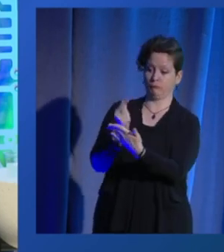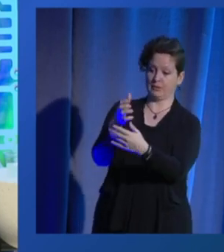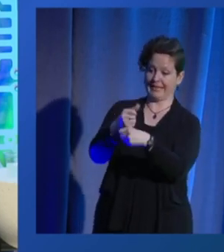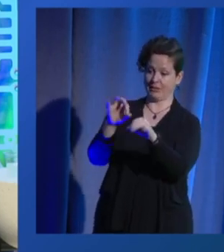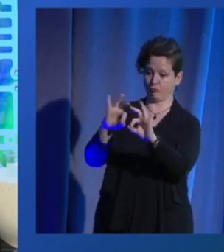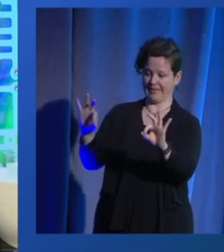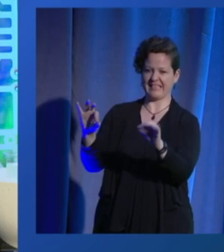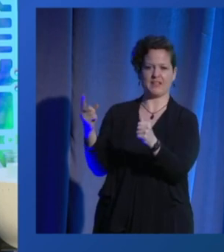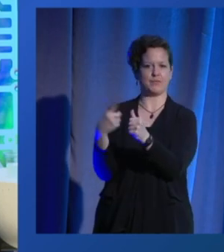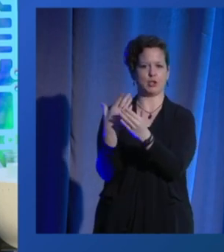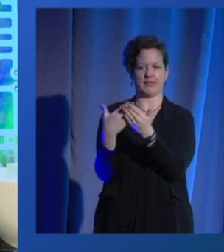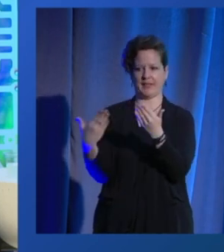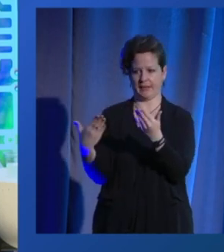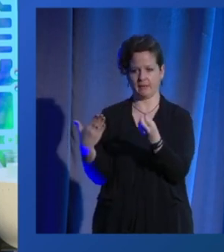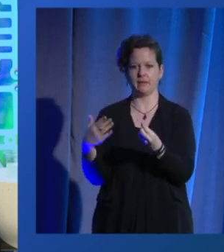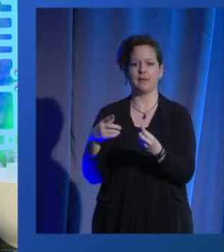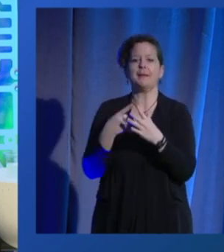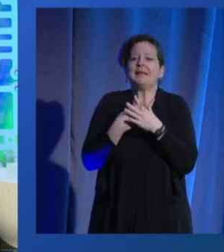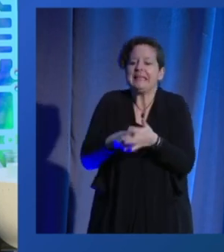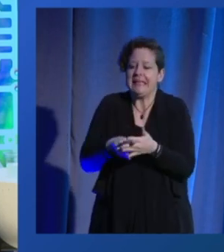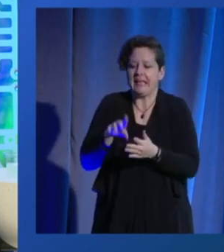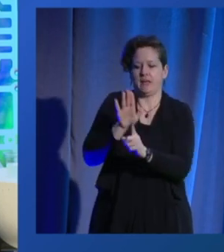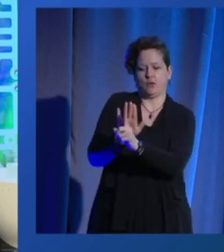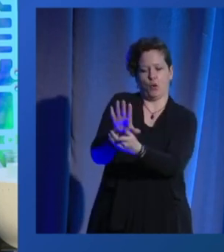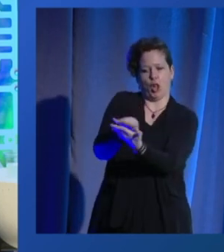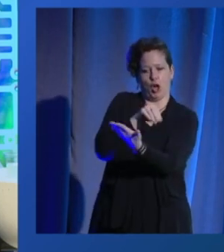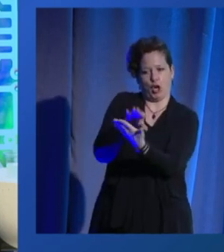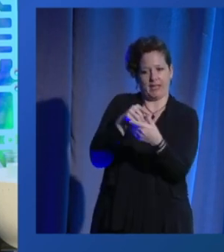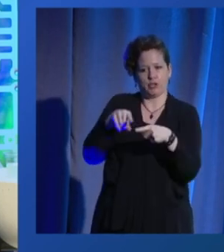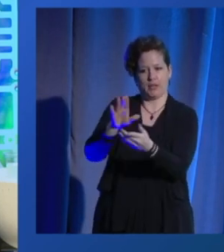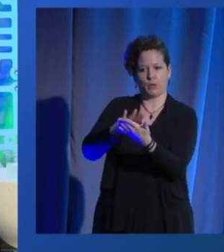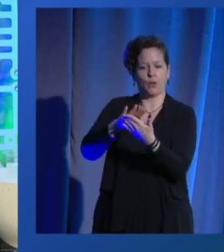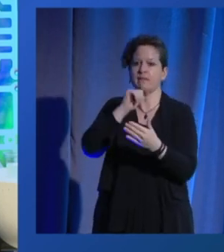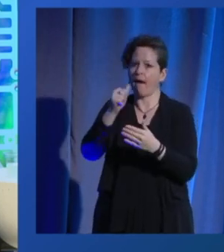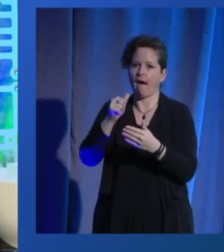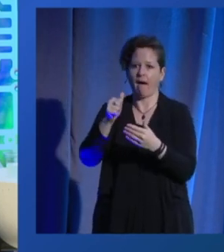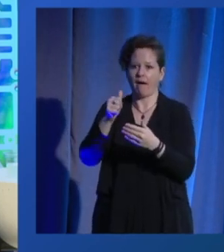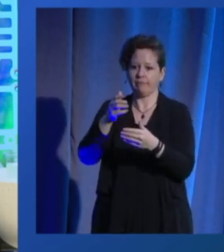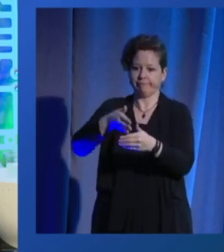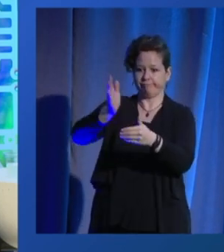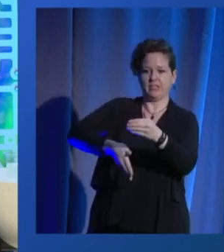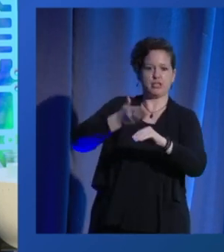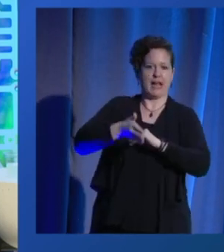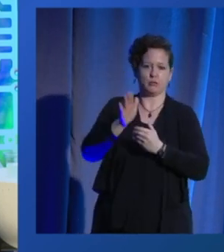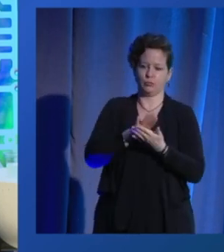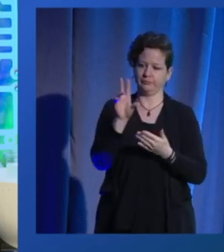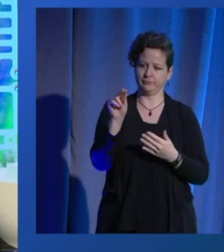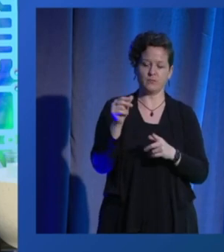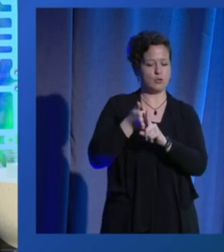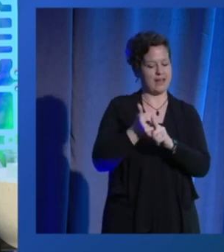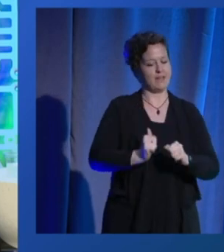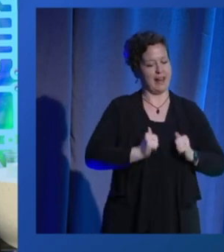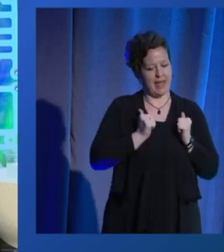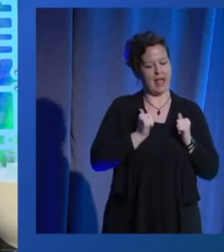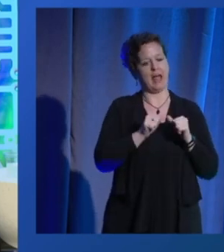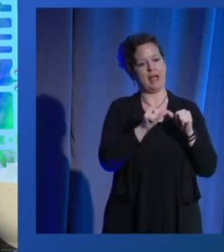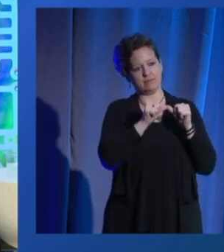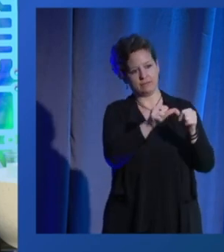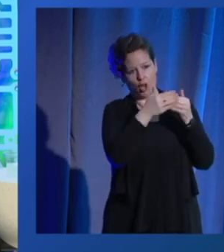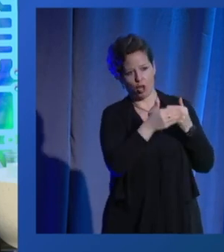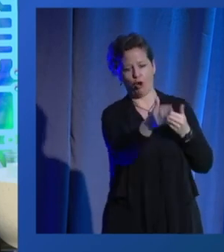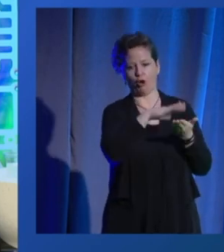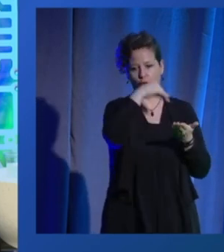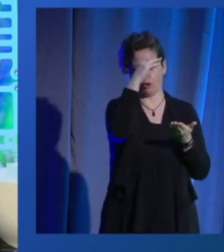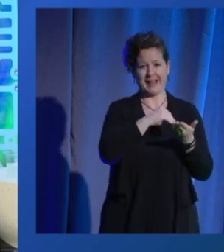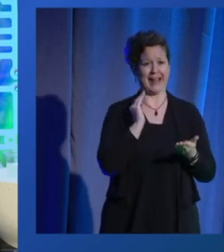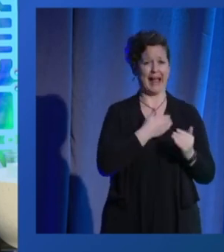start learning so decide now that you are going to be a lifelong learner because our Technologies are evolving